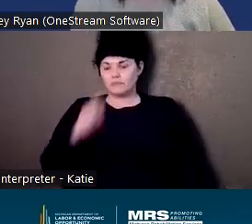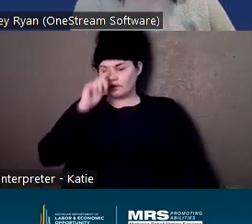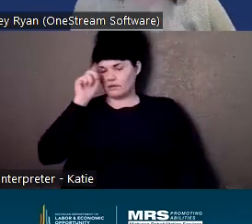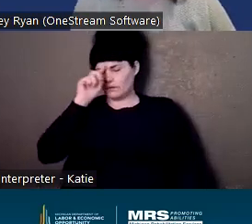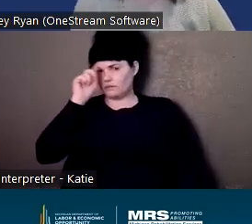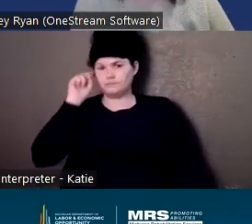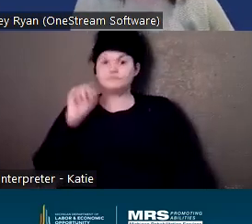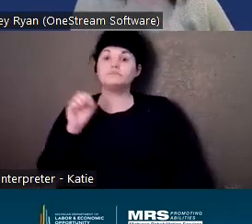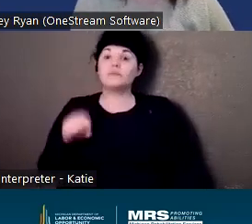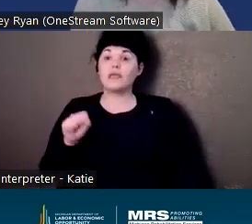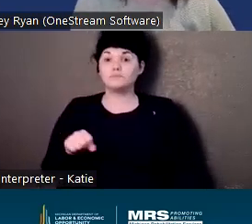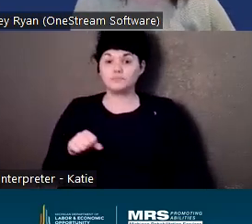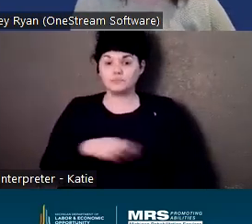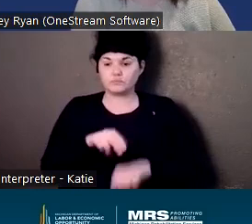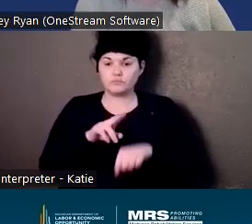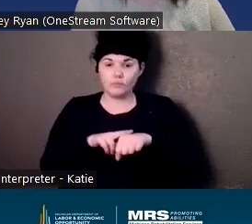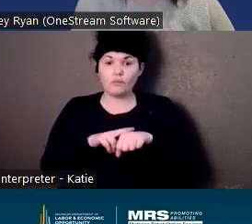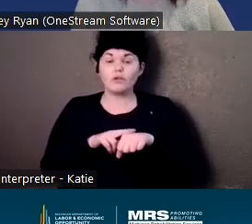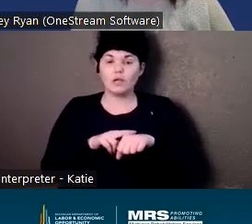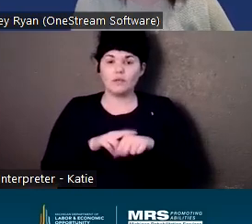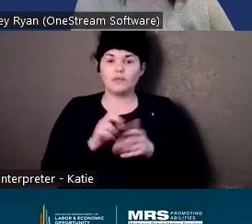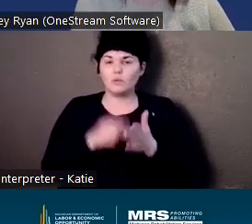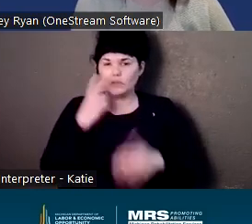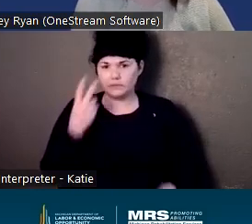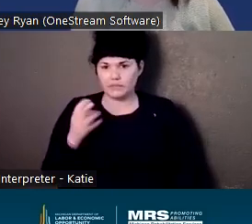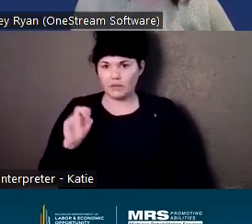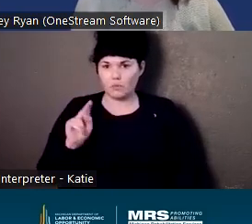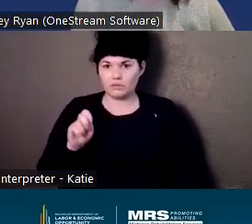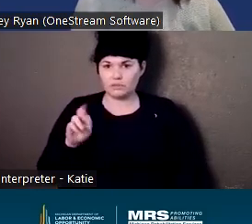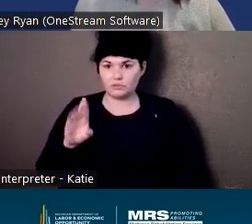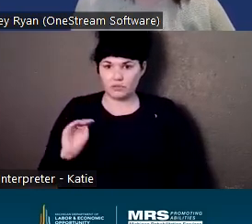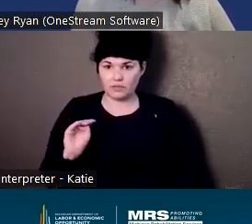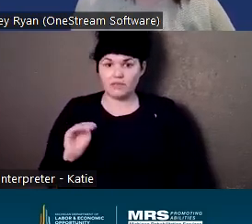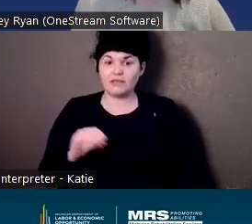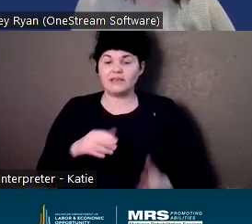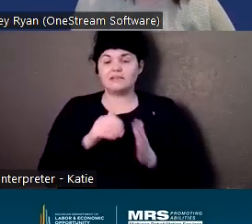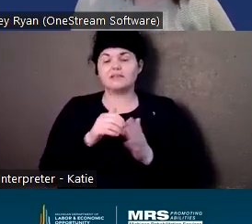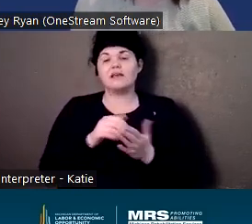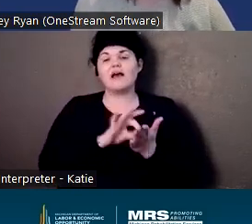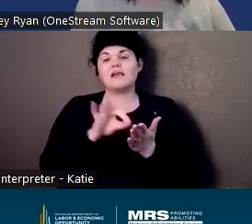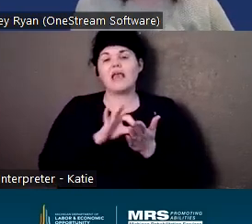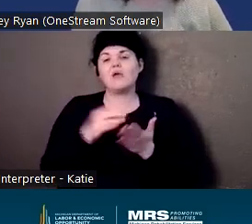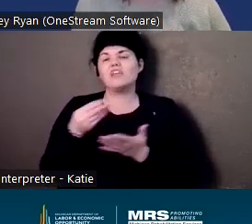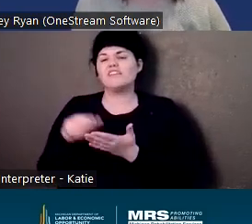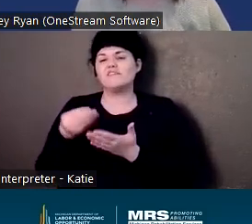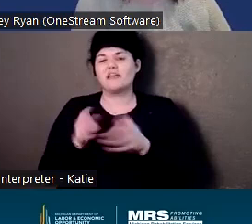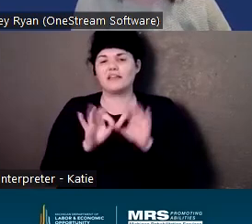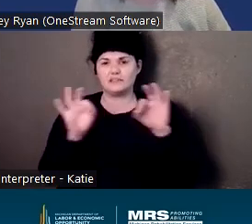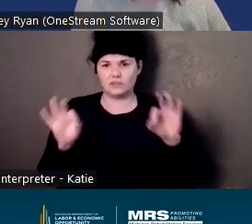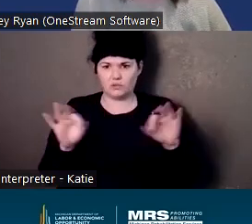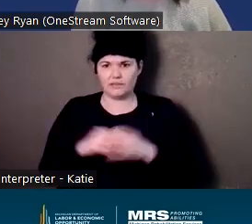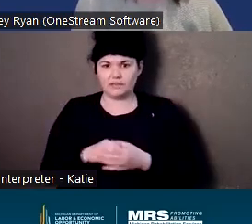what you're seeing a lot of at OneStream is accounting and finance degrees. That's kind of where more of our, or just